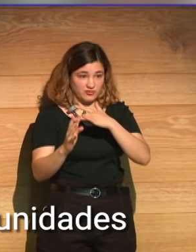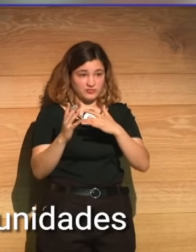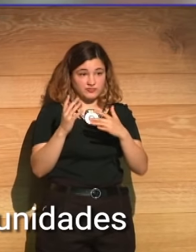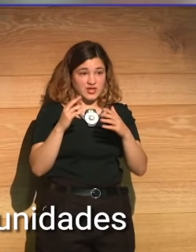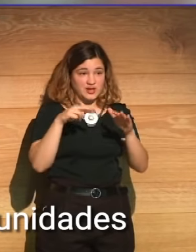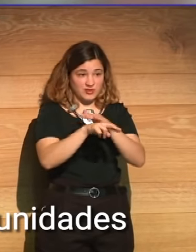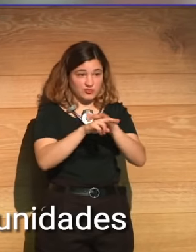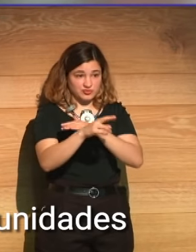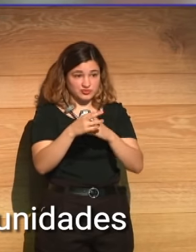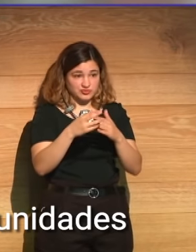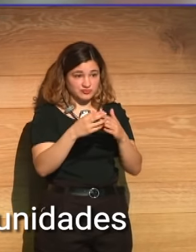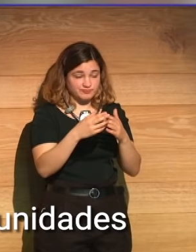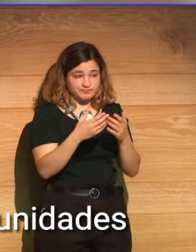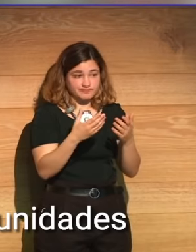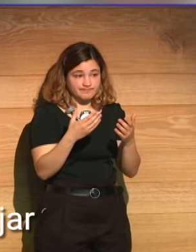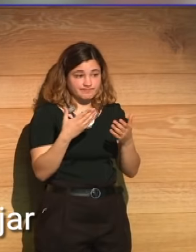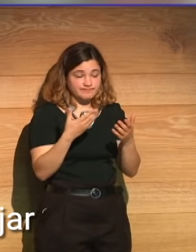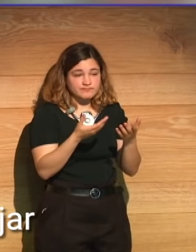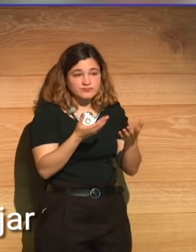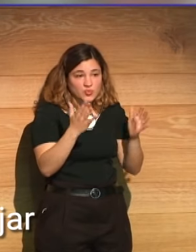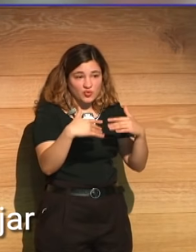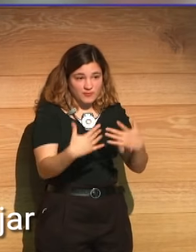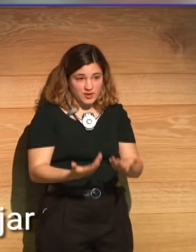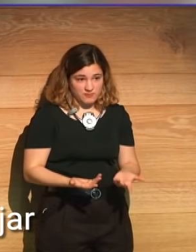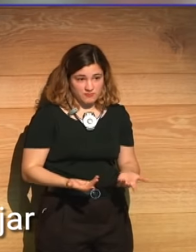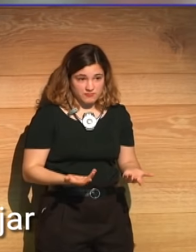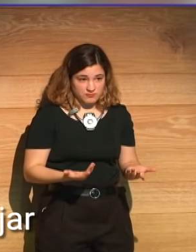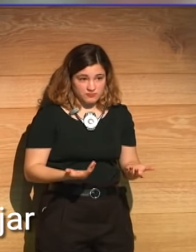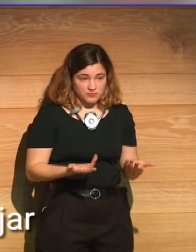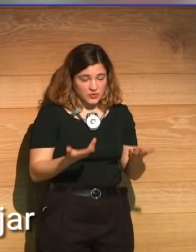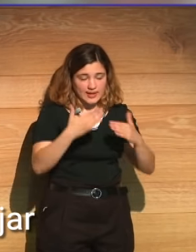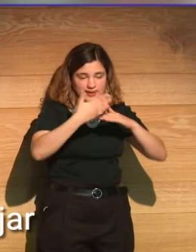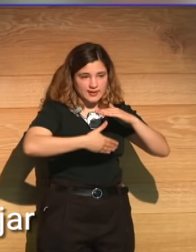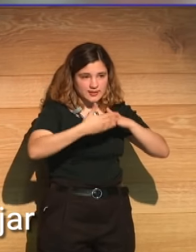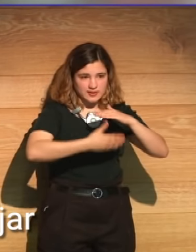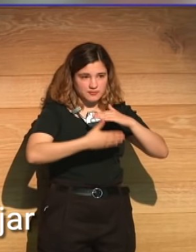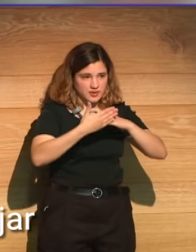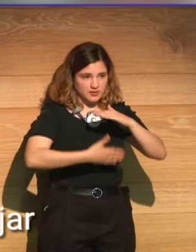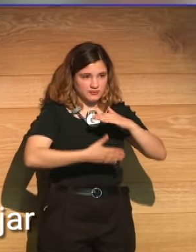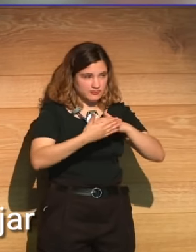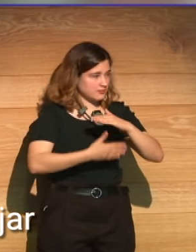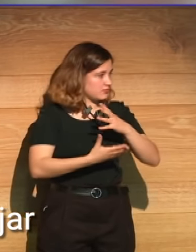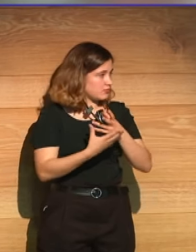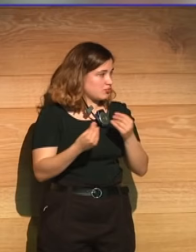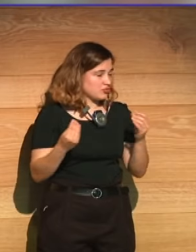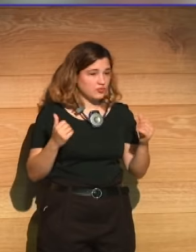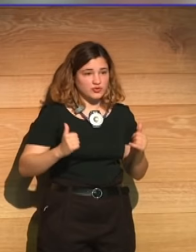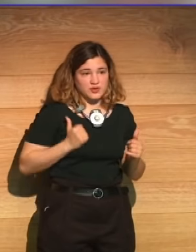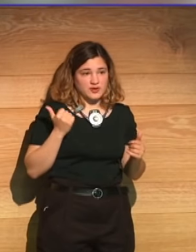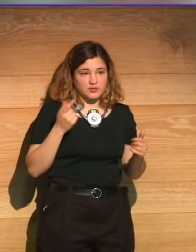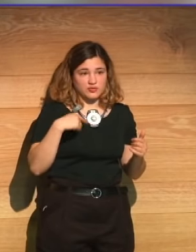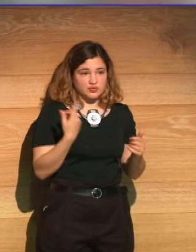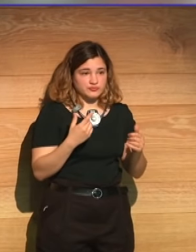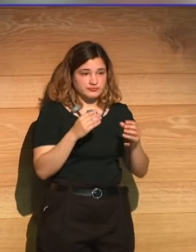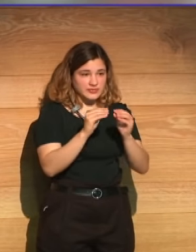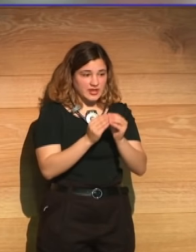at how we could extend the opportunities that were being created by ministries and really worked with local